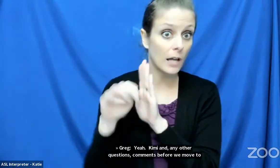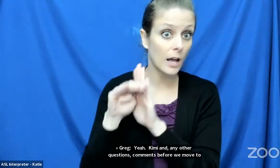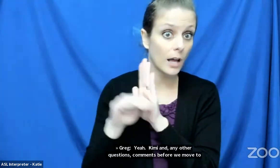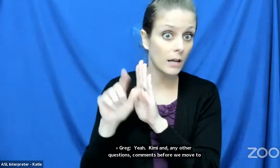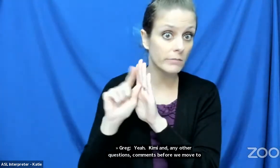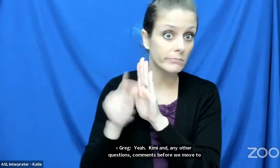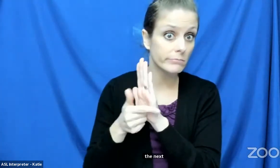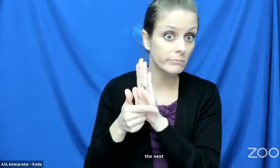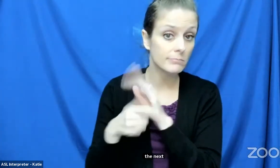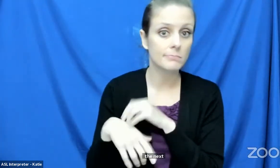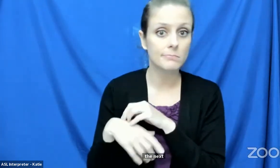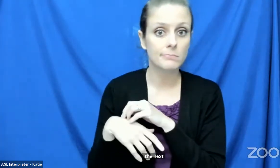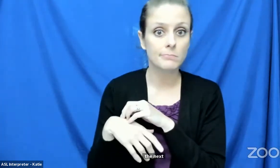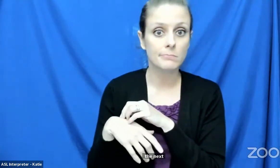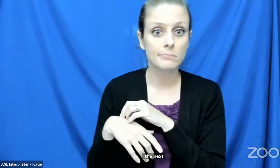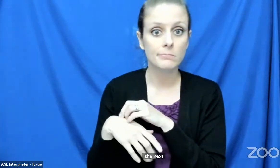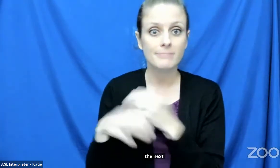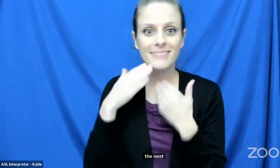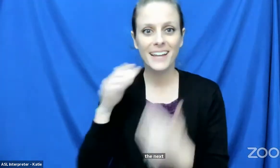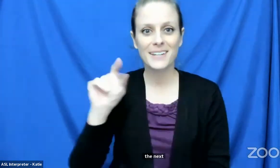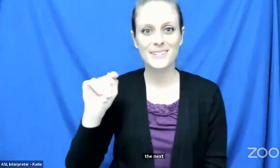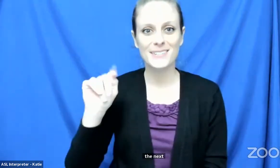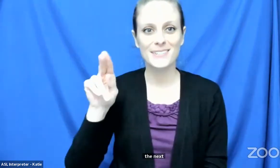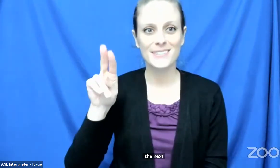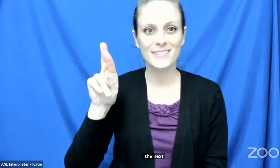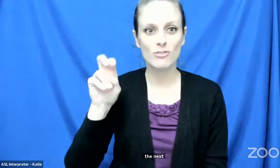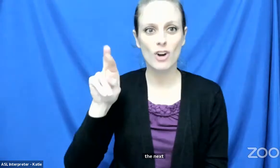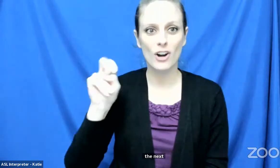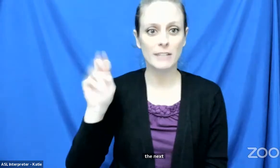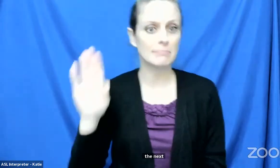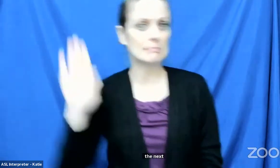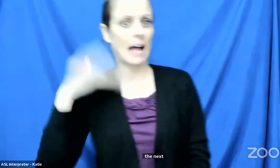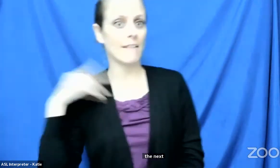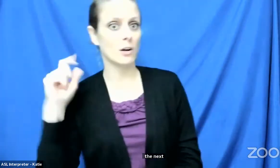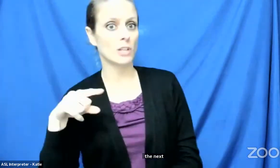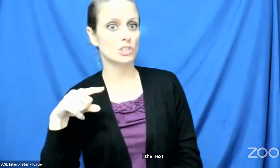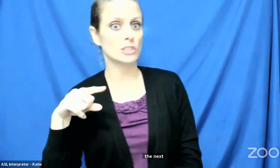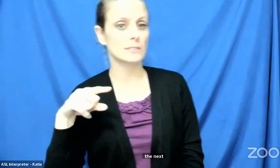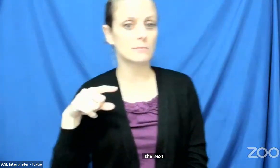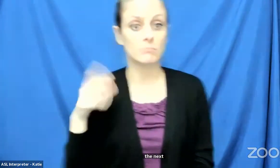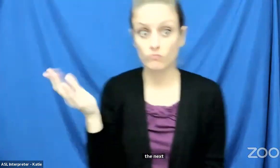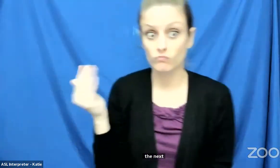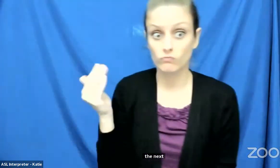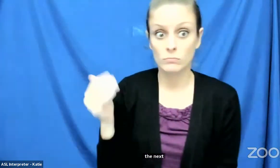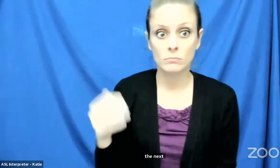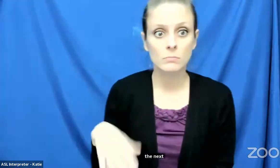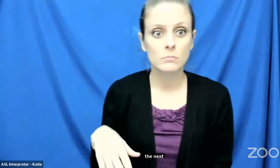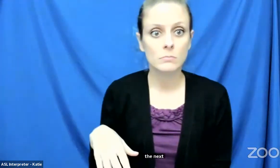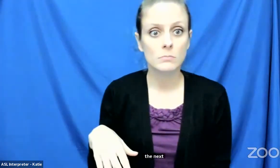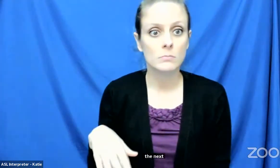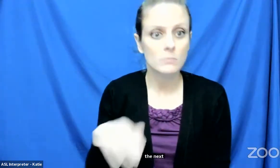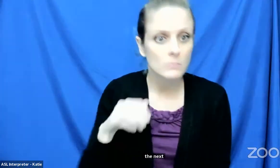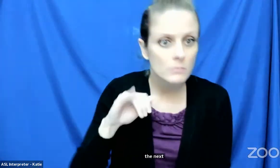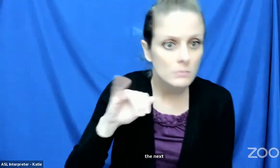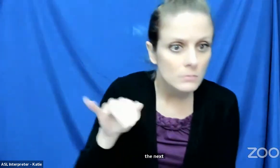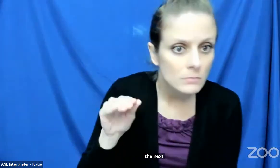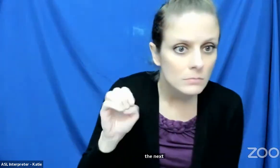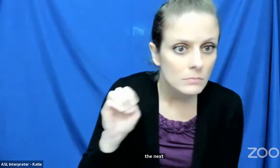Thanks, Ray. Let's then move into— I have a question. Oh, sure. Sorry, I didn't raise my hand. I'm just